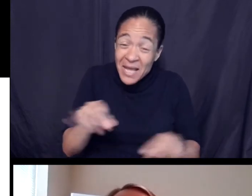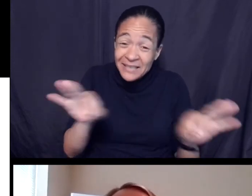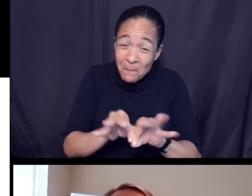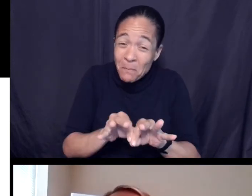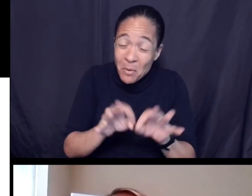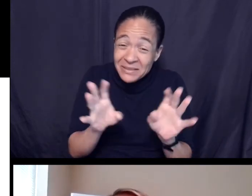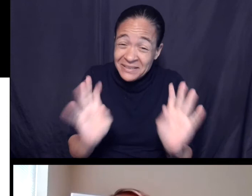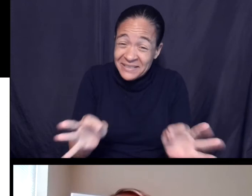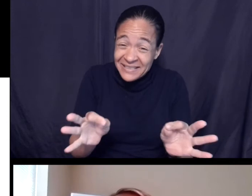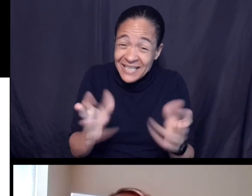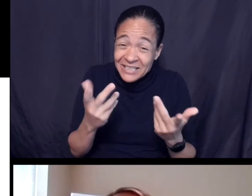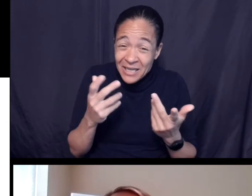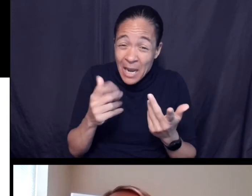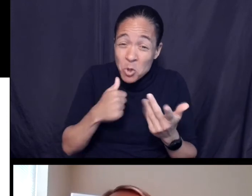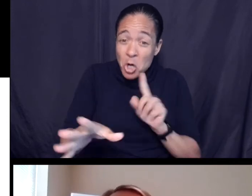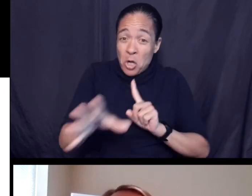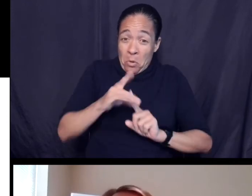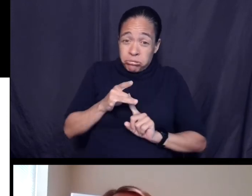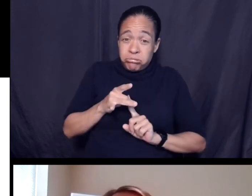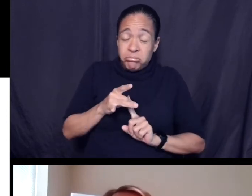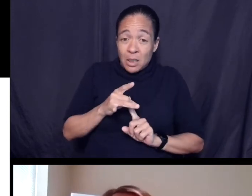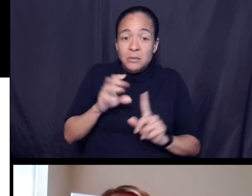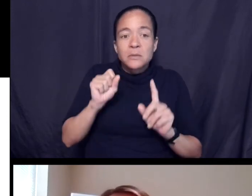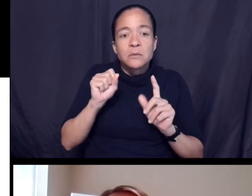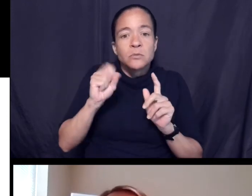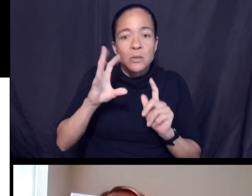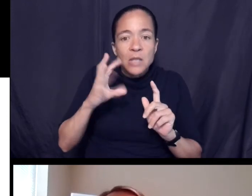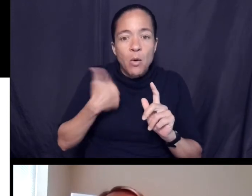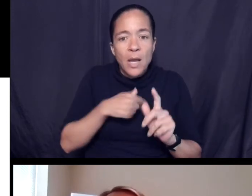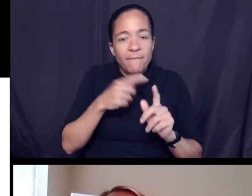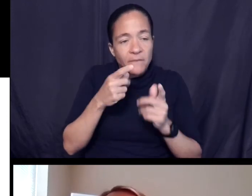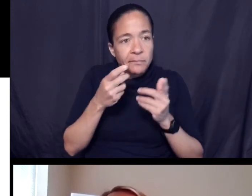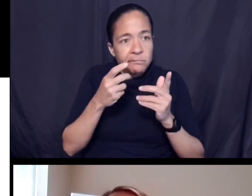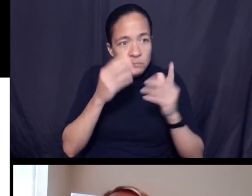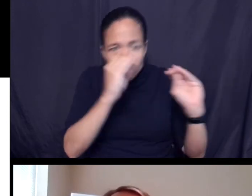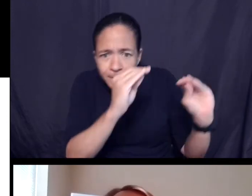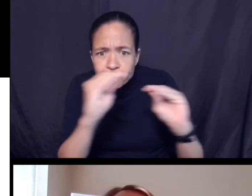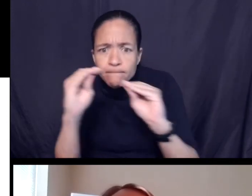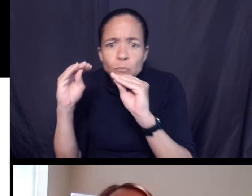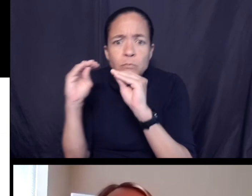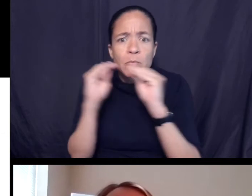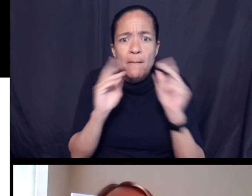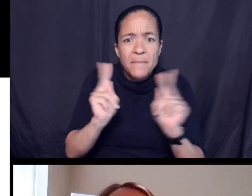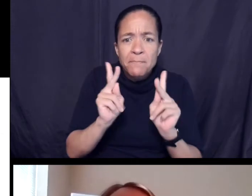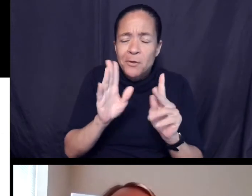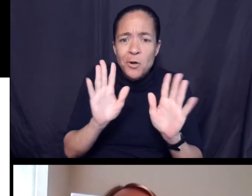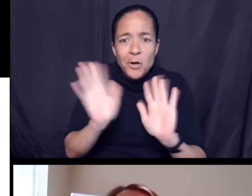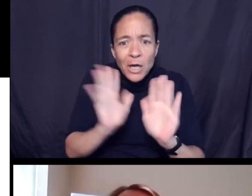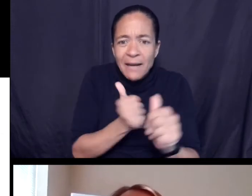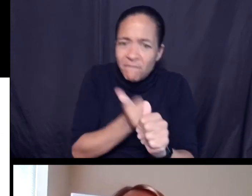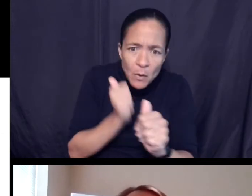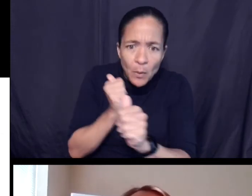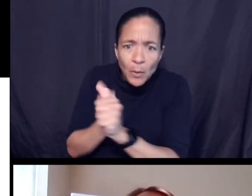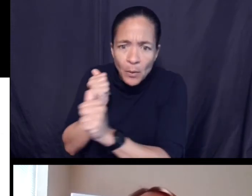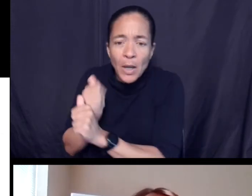you're making. And so I think if we can get people to just think about these things and take these extra steps, it can make a huge